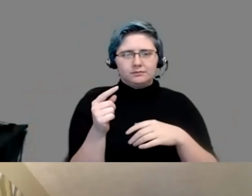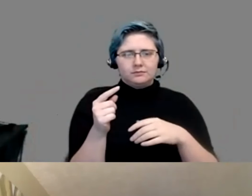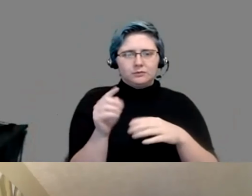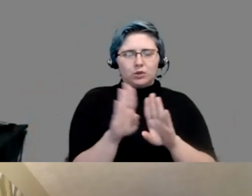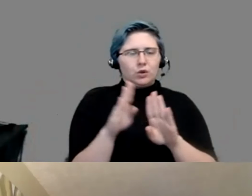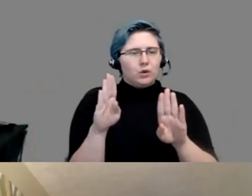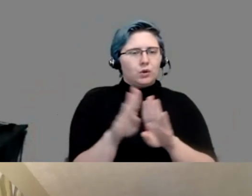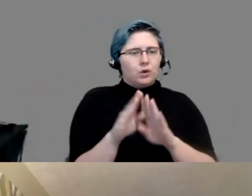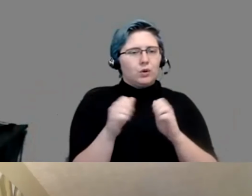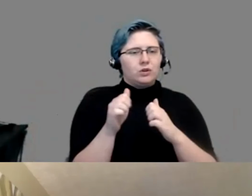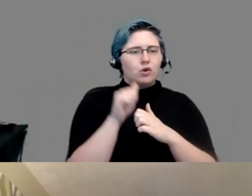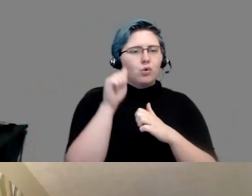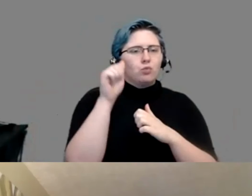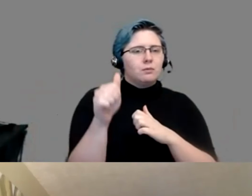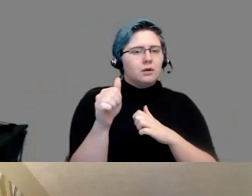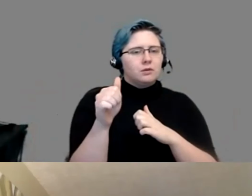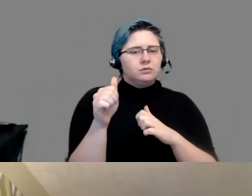door with a remote,